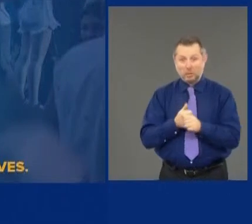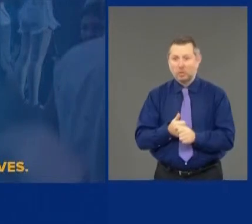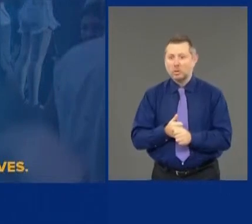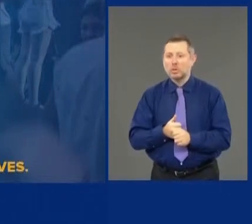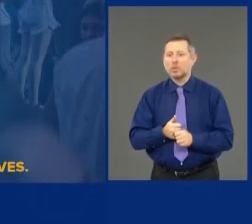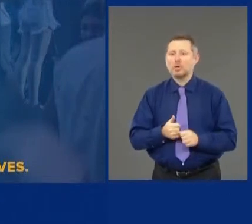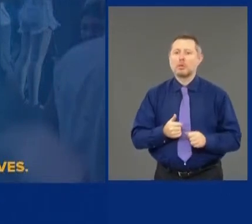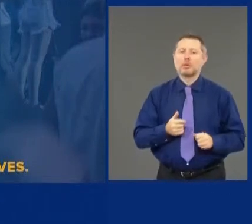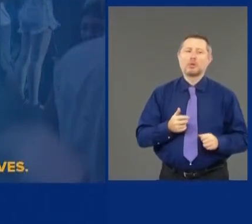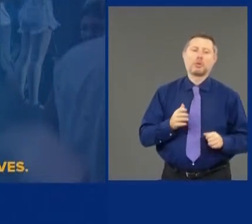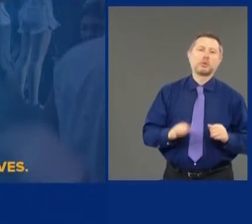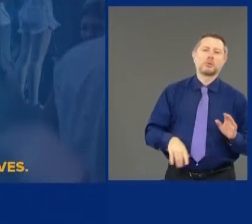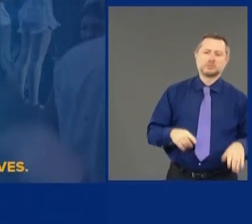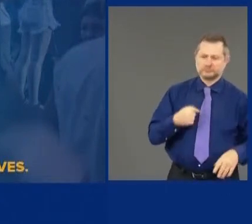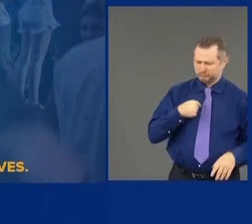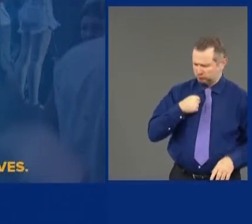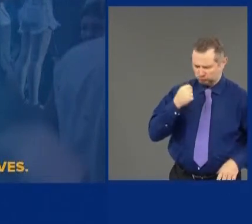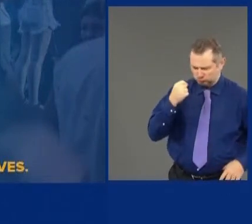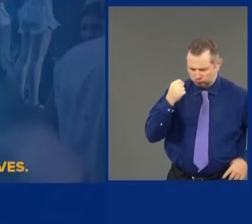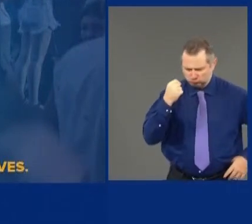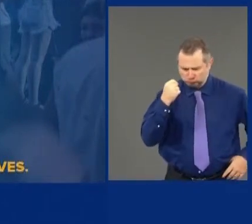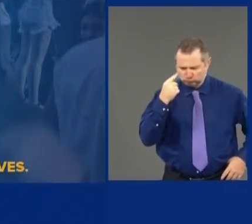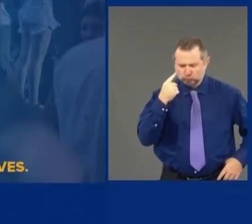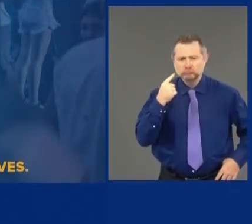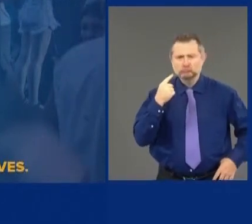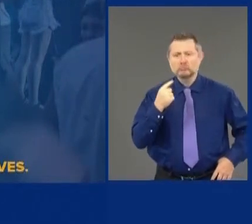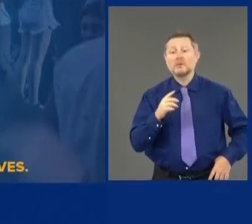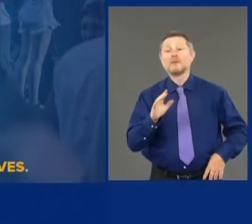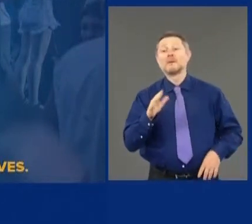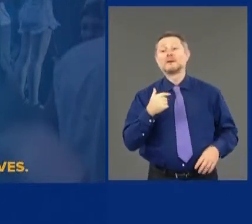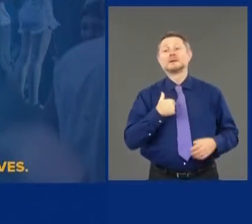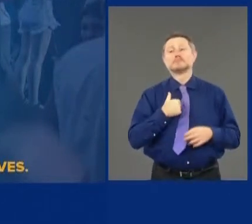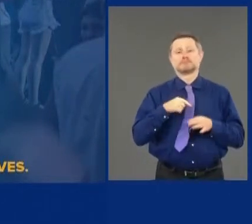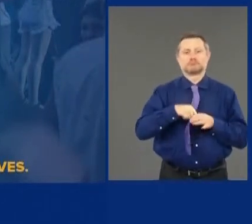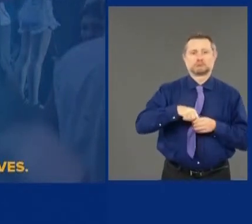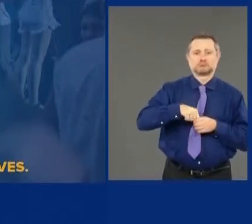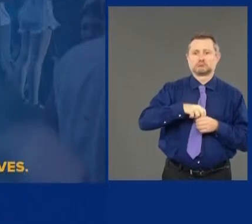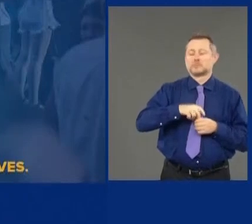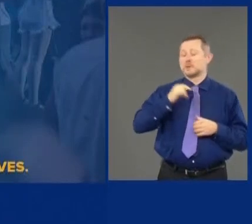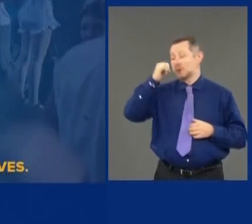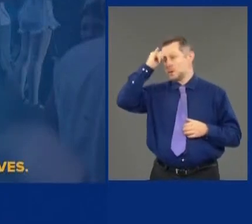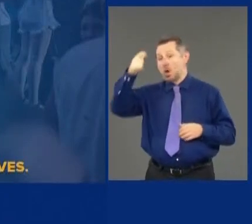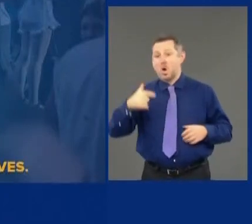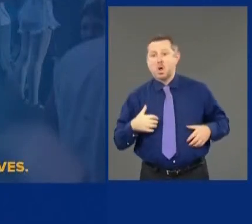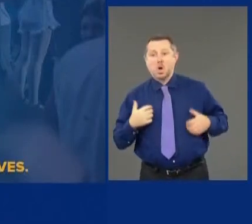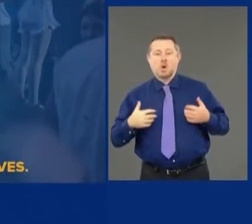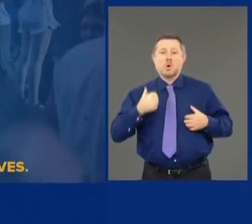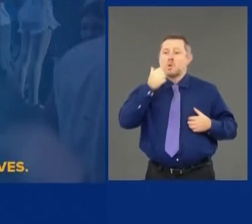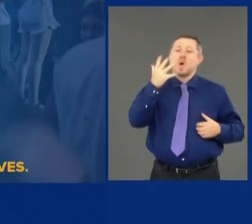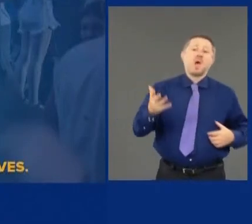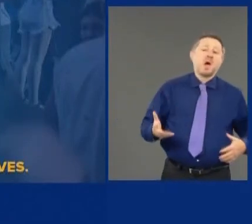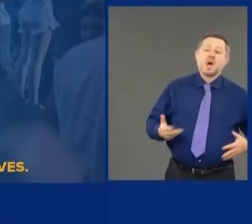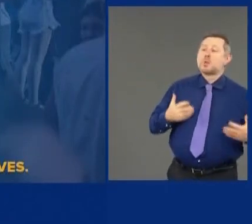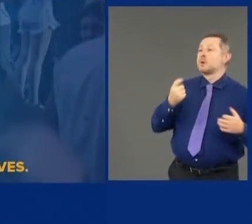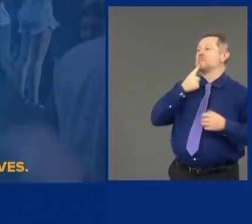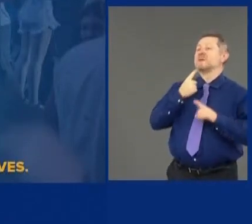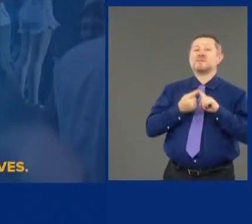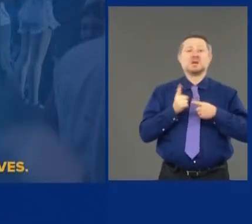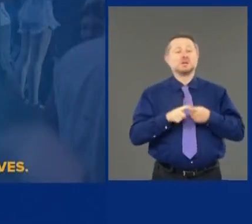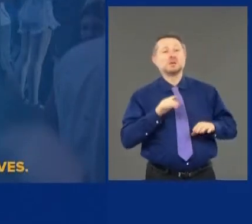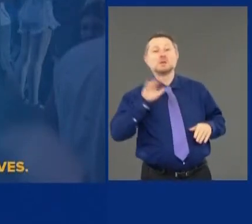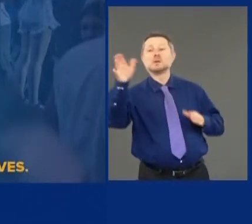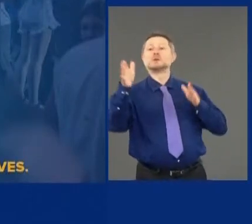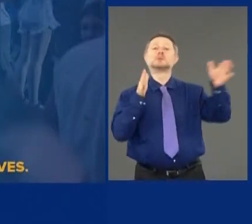it. I understand it. Been inside a long time. The weather's warm. I miss my friends.